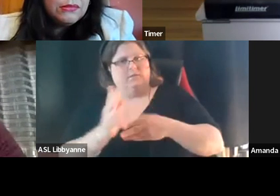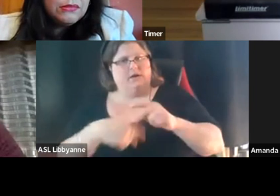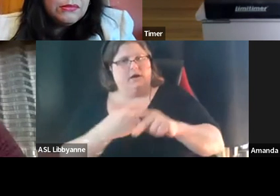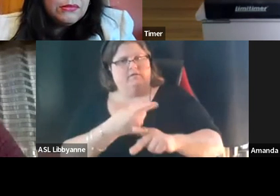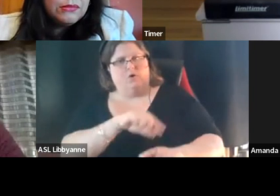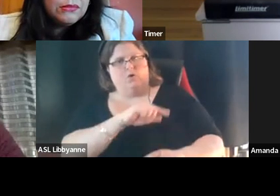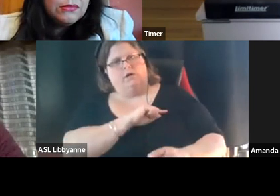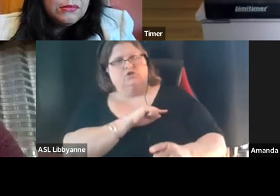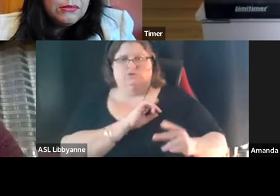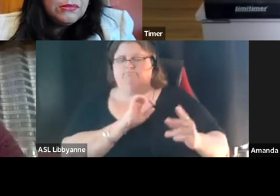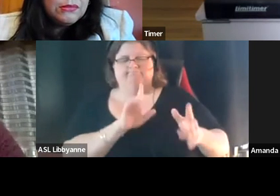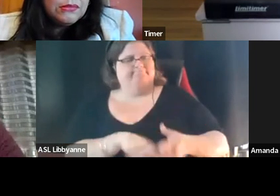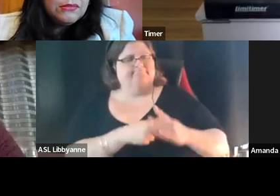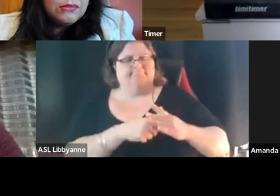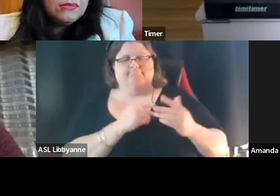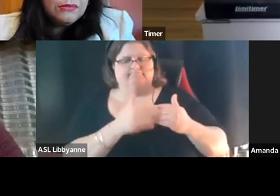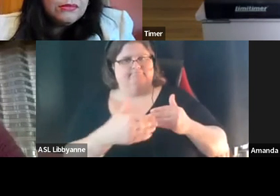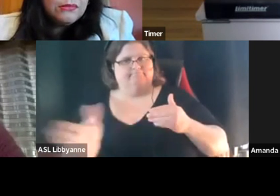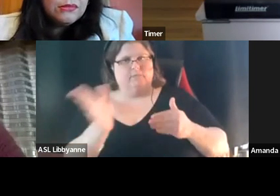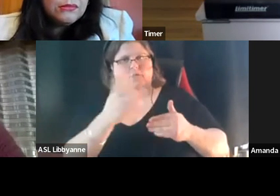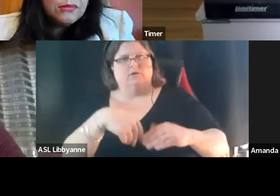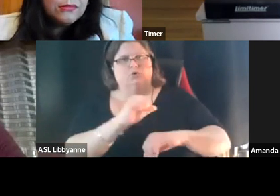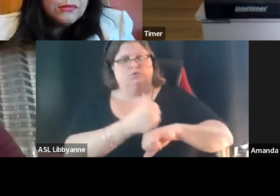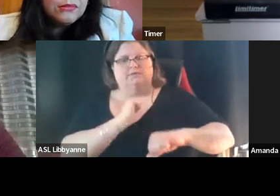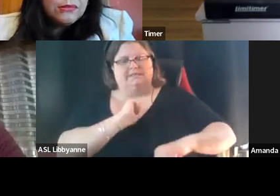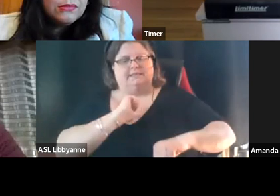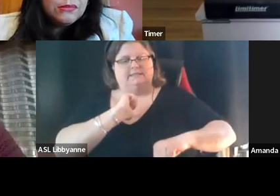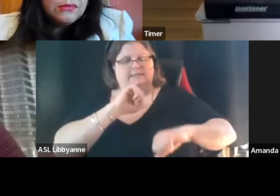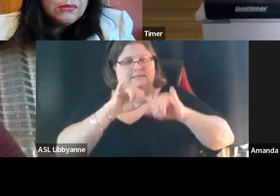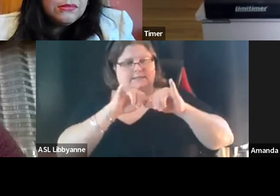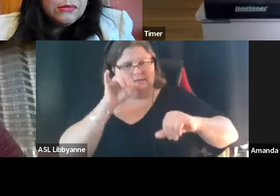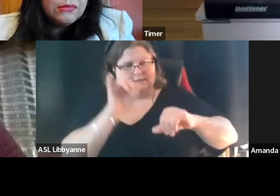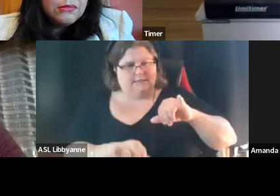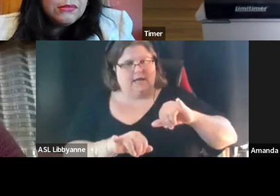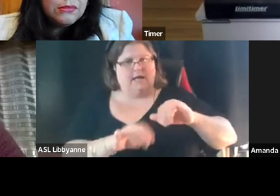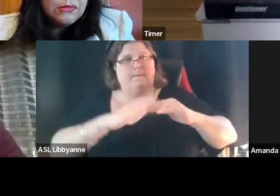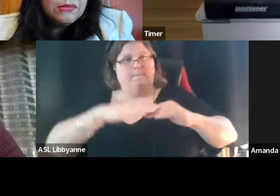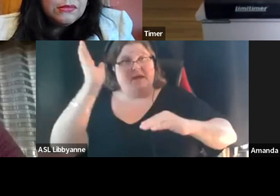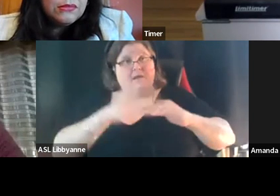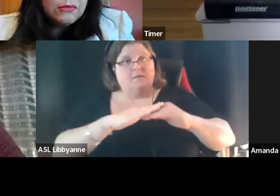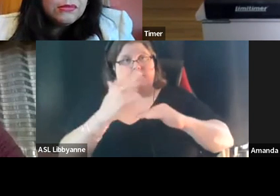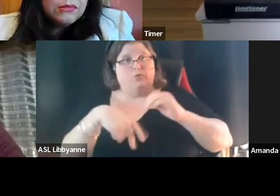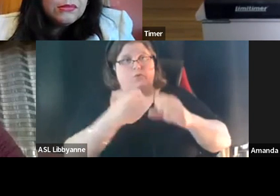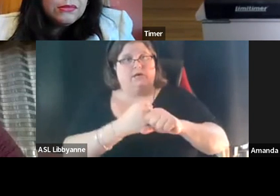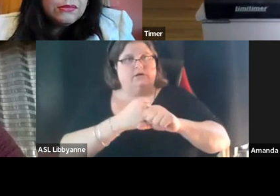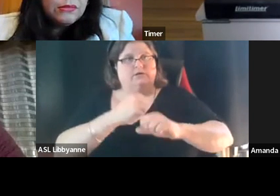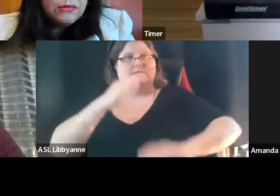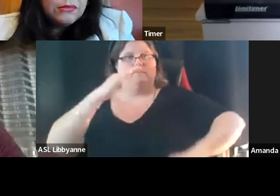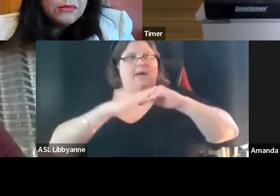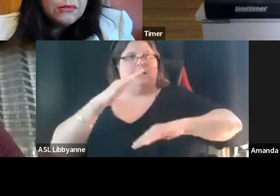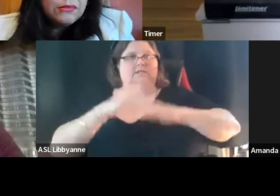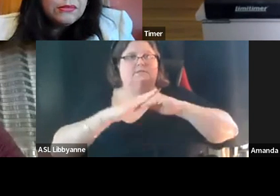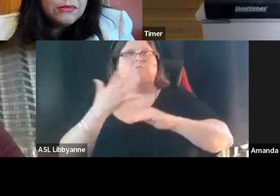where the superintendent stays at the least 3 years, at the most 5, because we can't have someone that